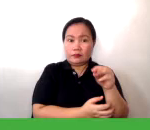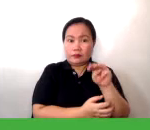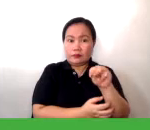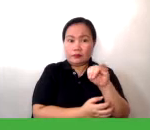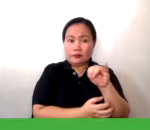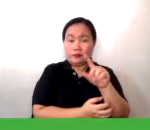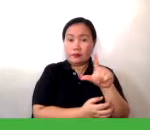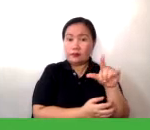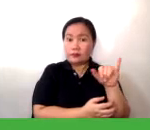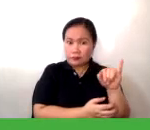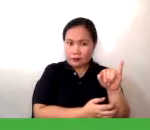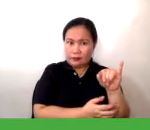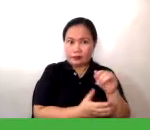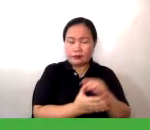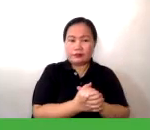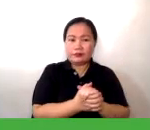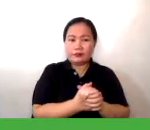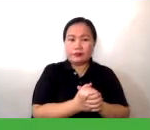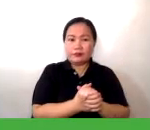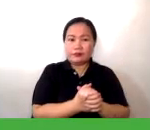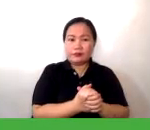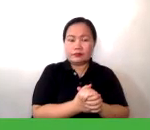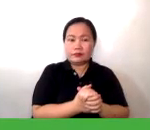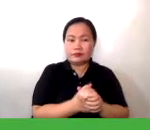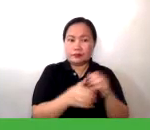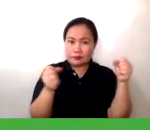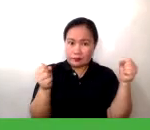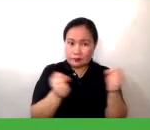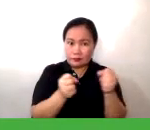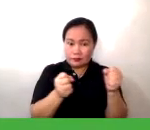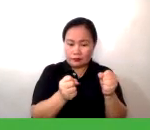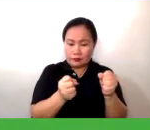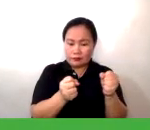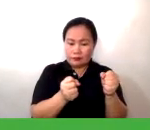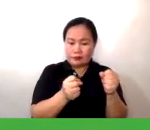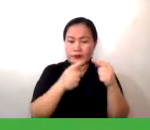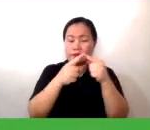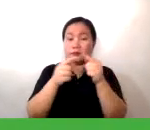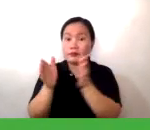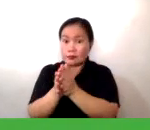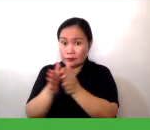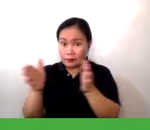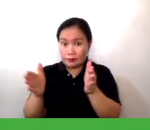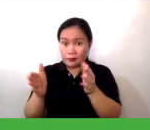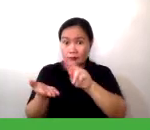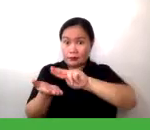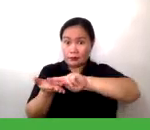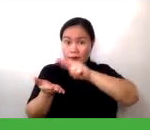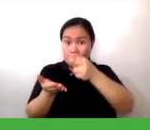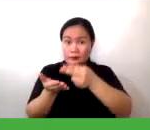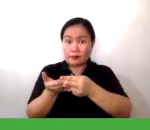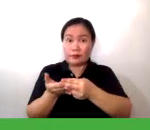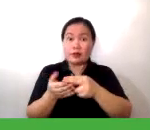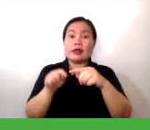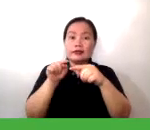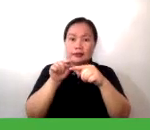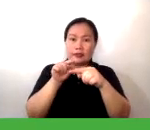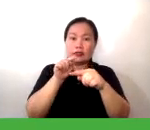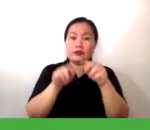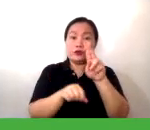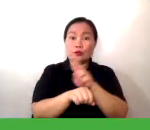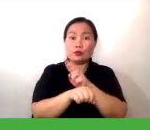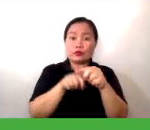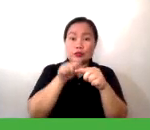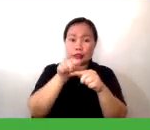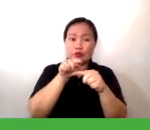convert centi to meter, so since smaller unit to bigger unit, we are actually dividing. So,